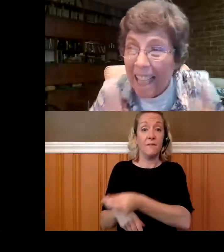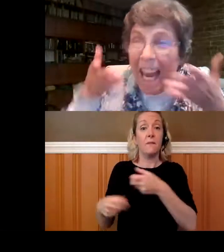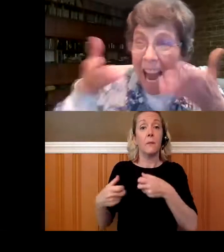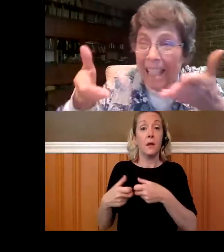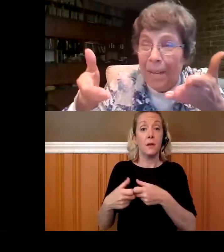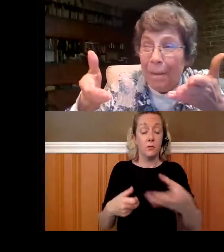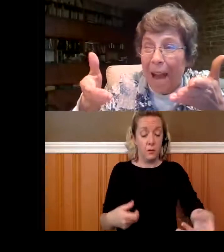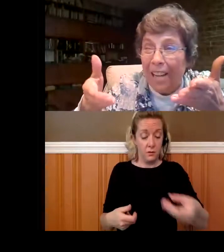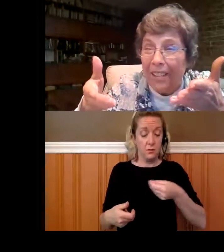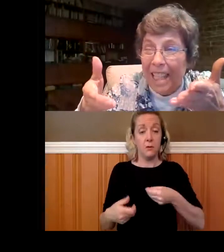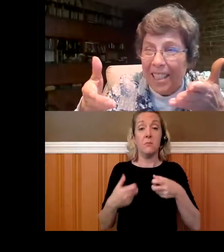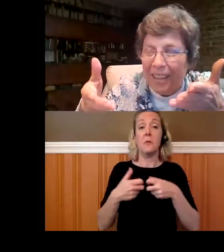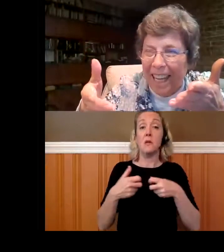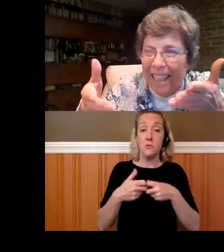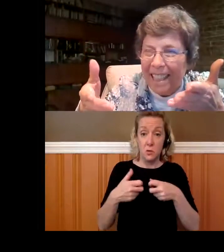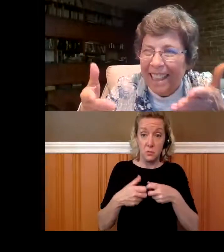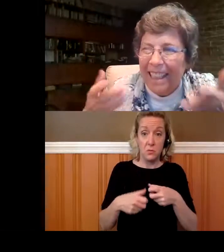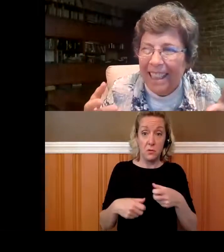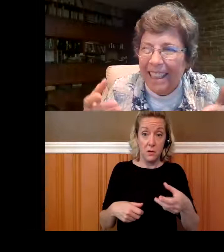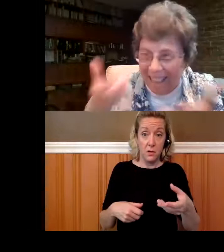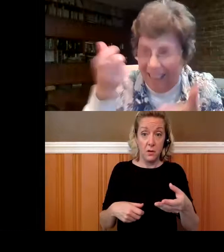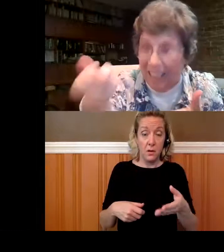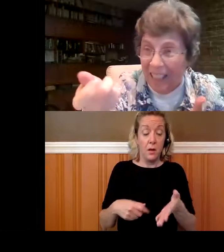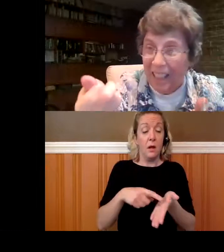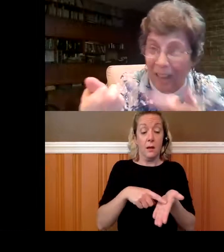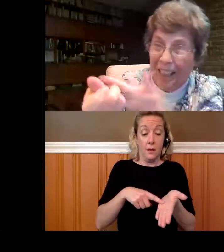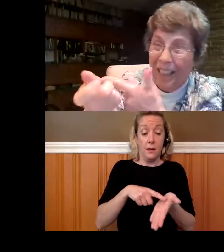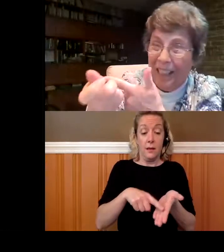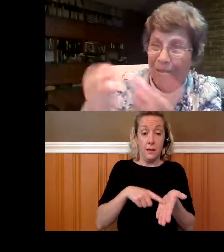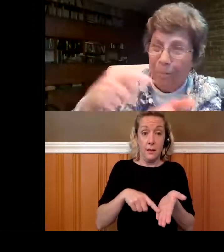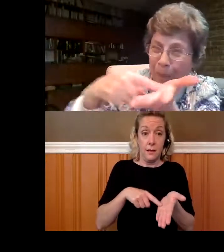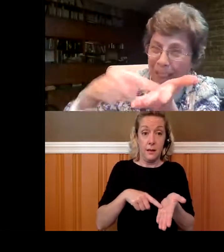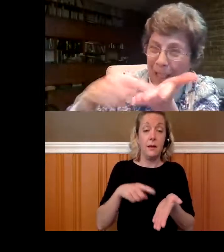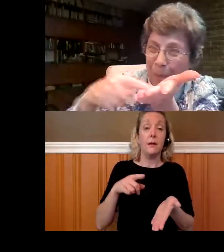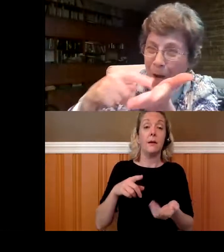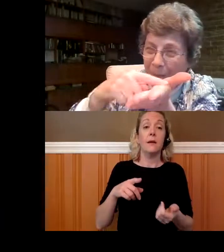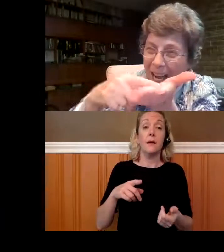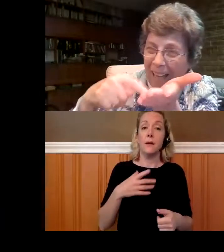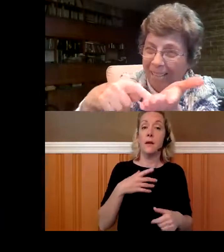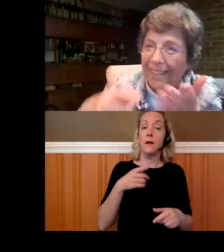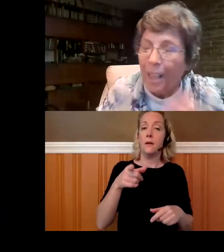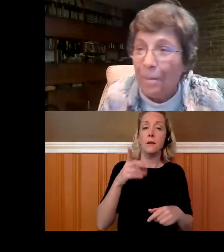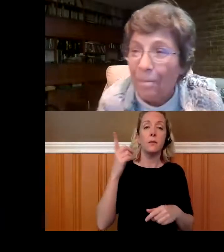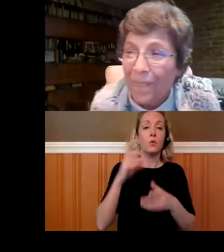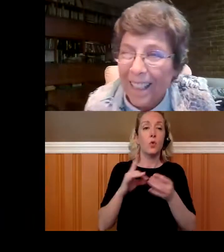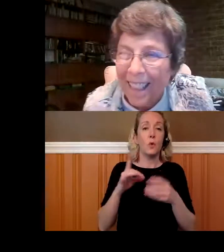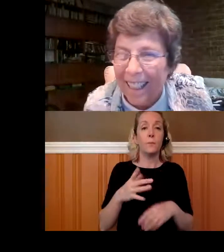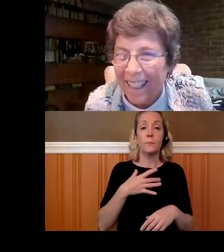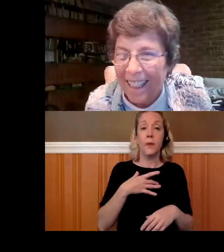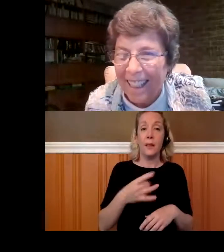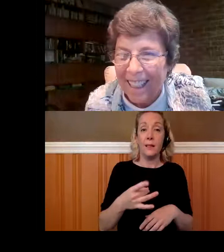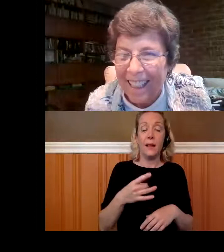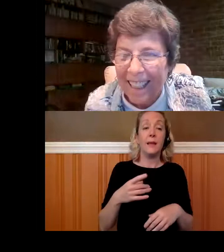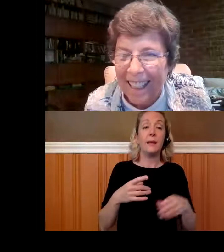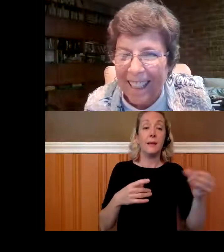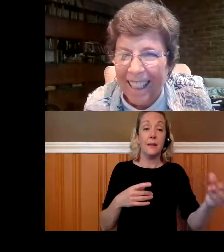right? Yes. This is and printed in his Well, palm. 9. I liked how he did the C, then gave him the C battery,